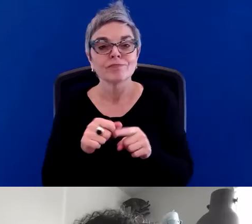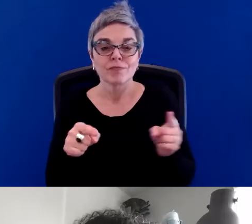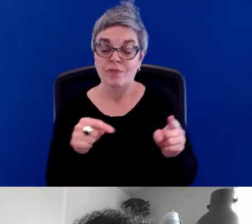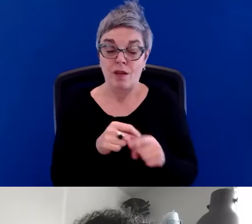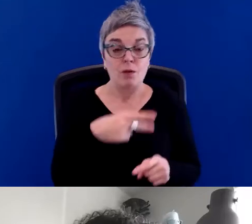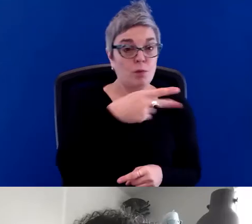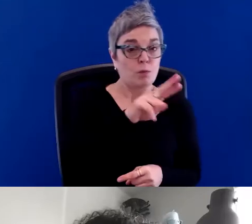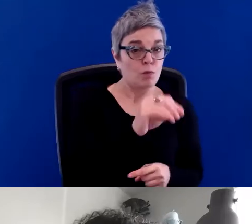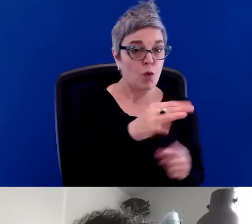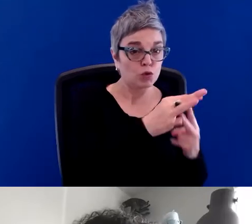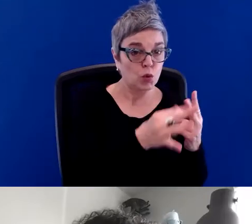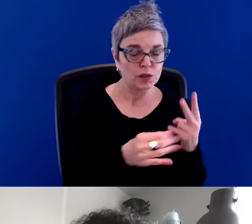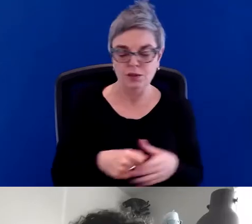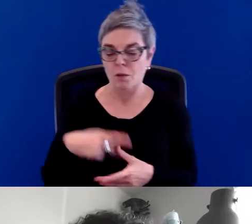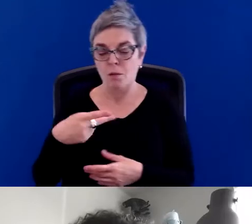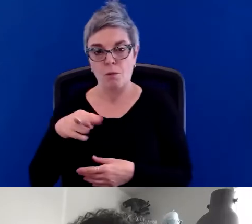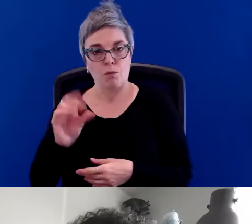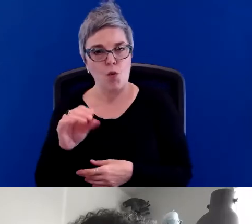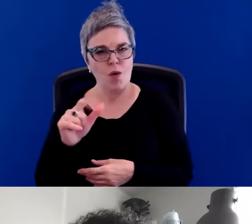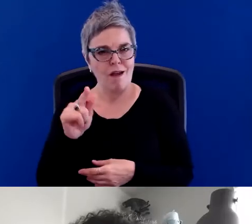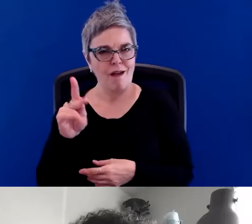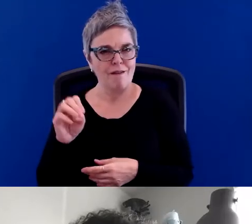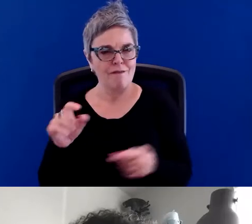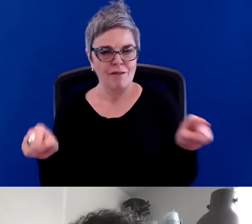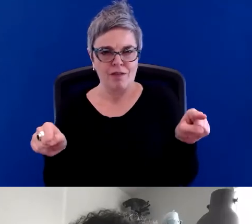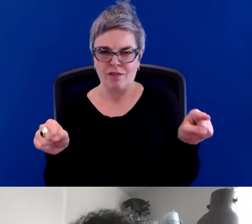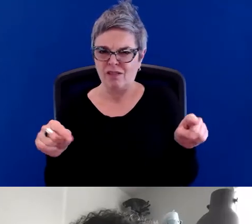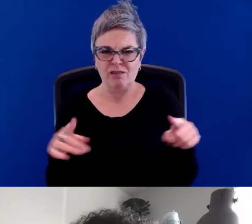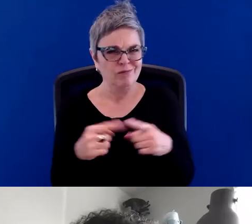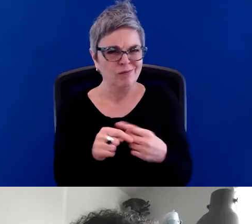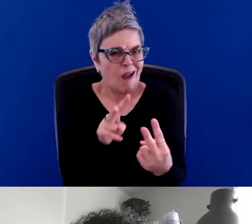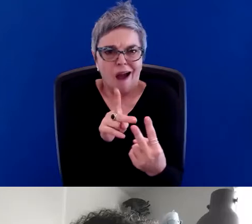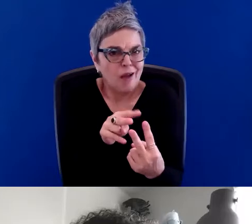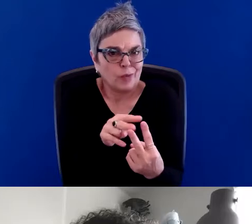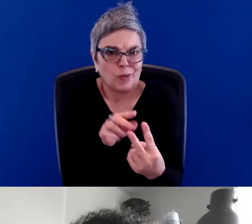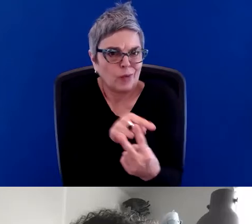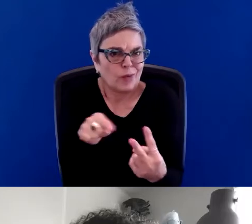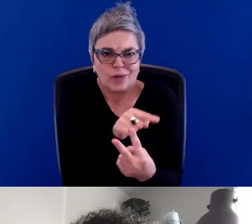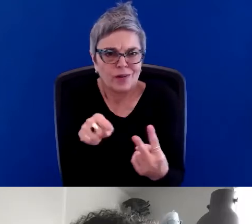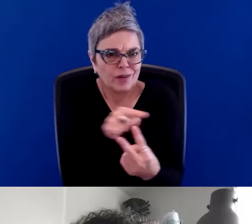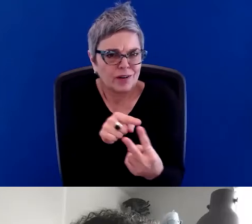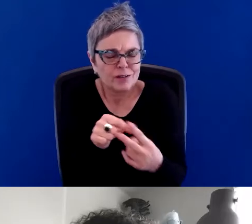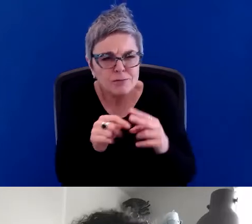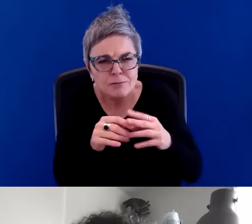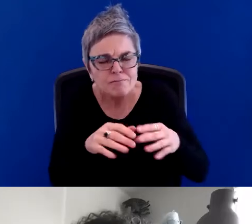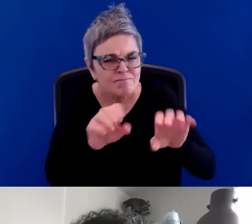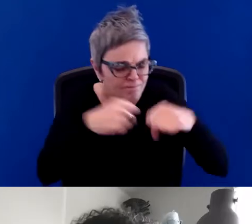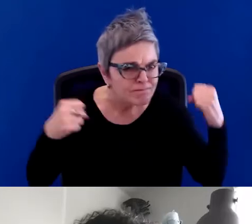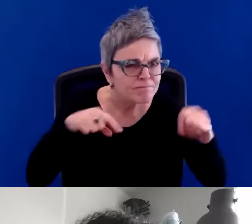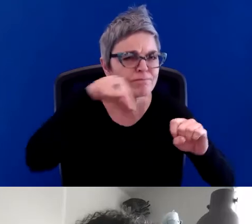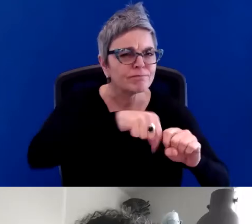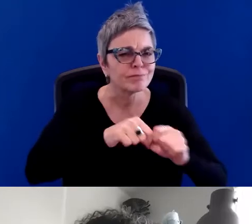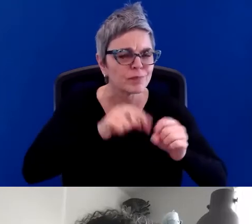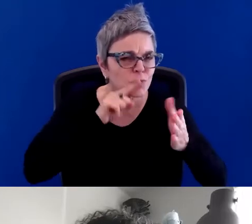feels really key because, like you've discussed, it's really opening up how we can think about reproductive health. It's not just about